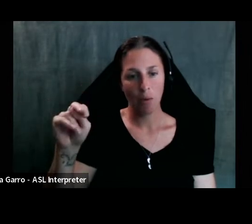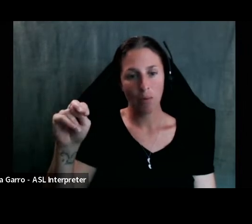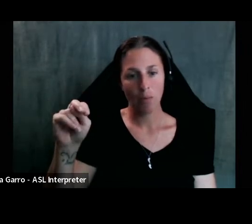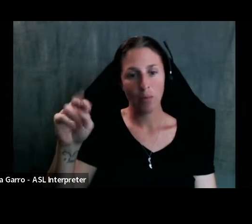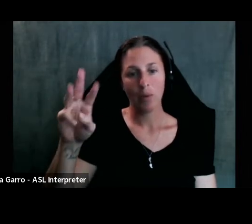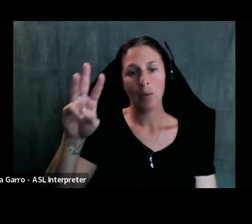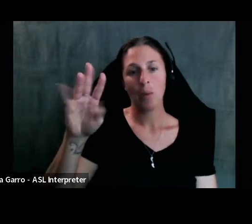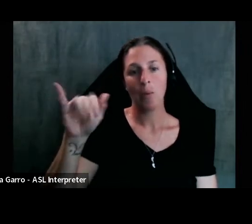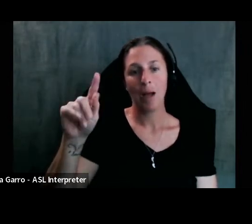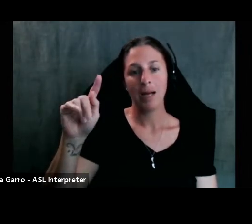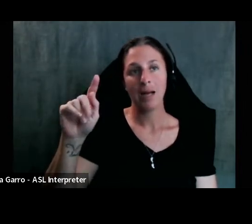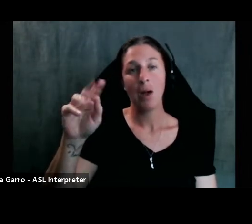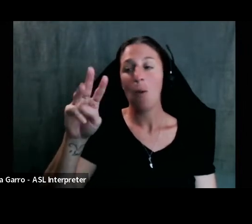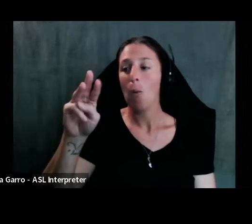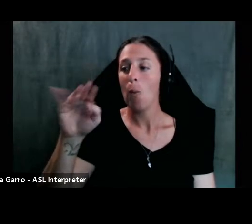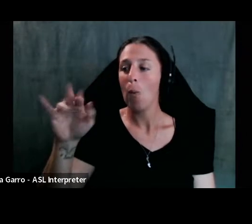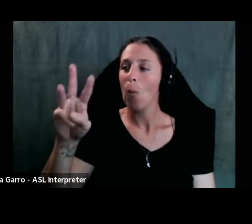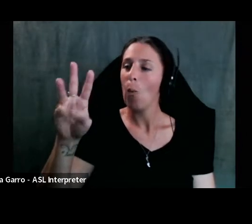Yvonne Gonzalez.